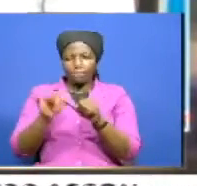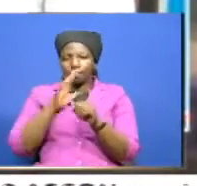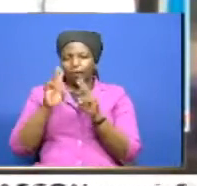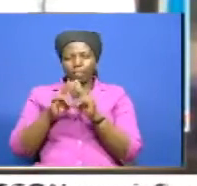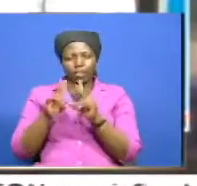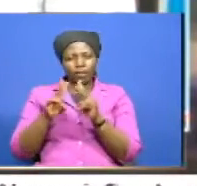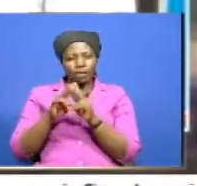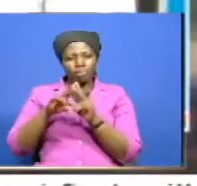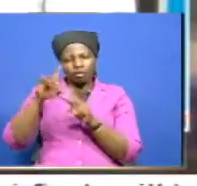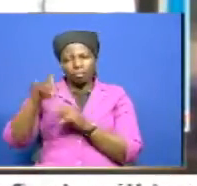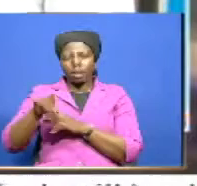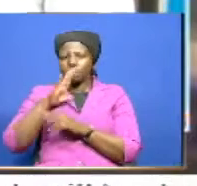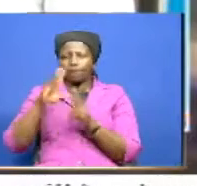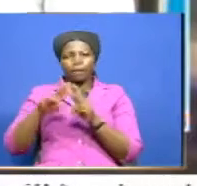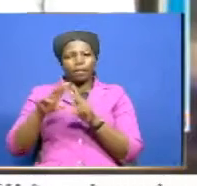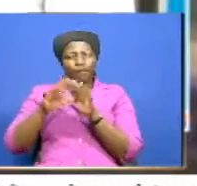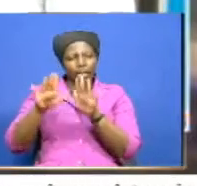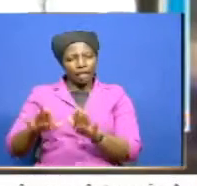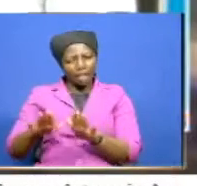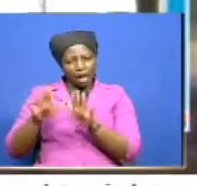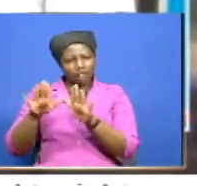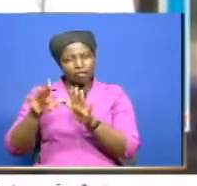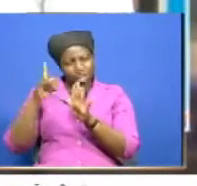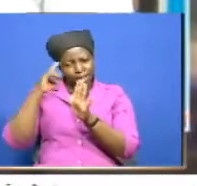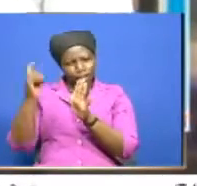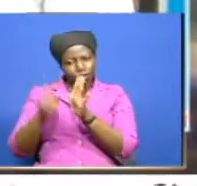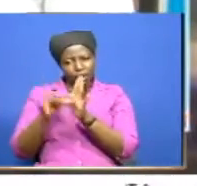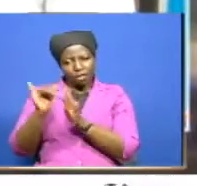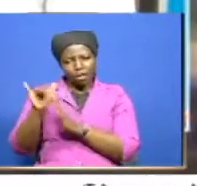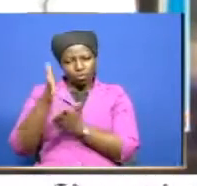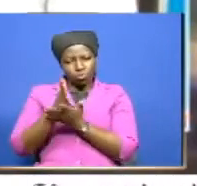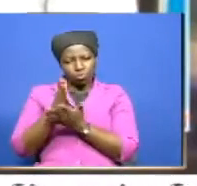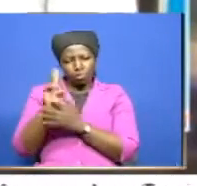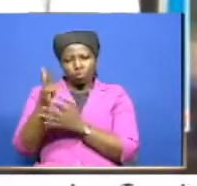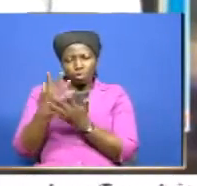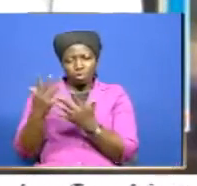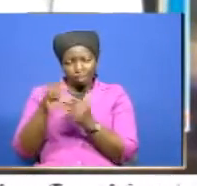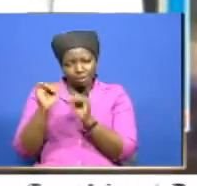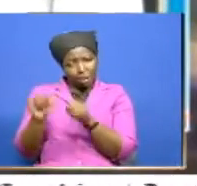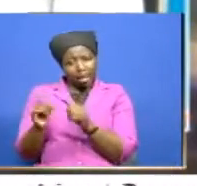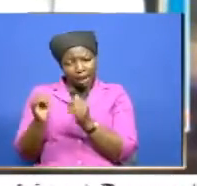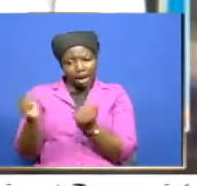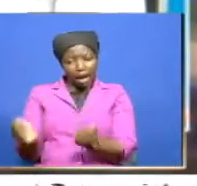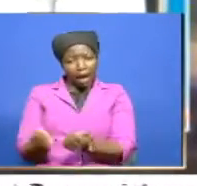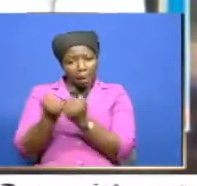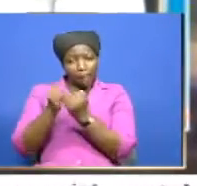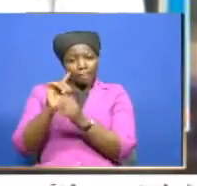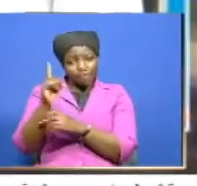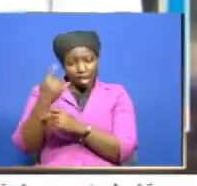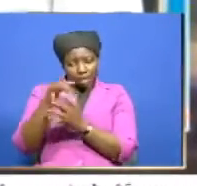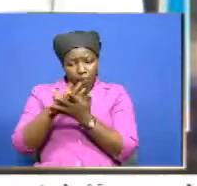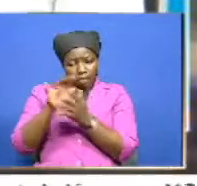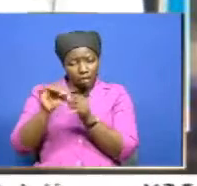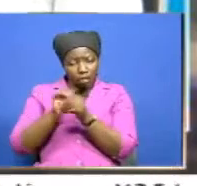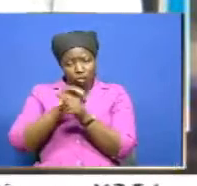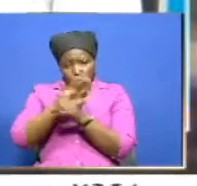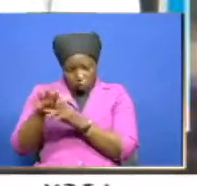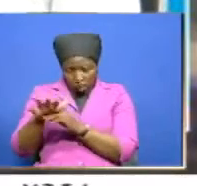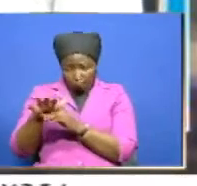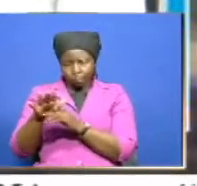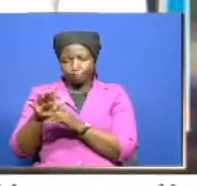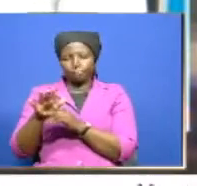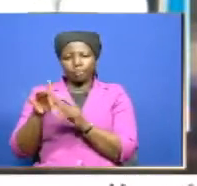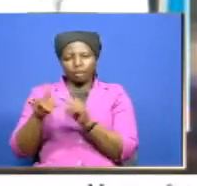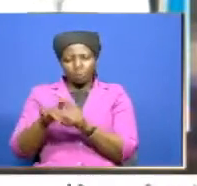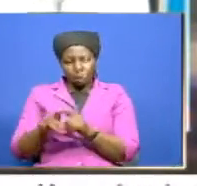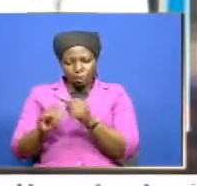to be very, very cautious and cognizant of that particular fact. So two things may have happened, you know. First of all, obviously with the pandemic and sponsorship has pulled